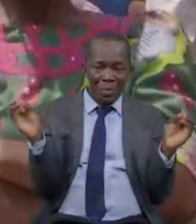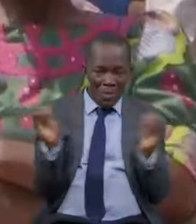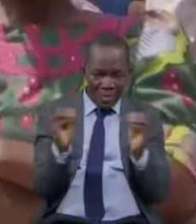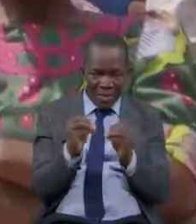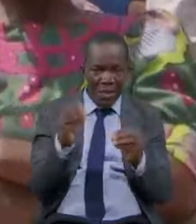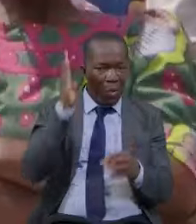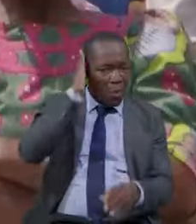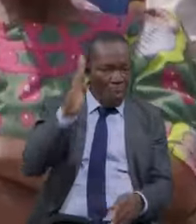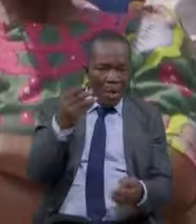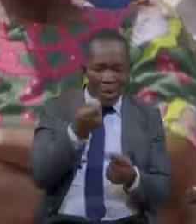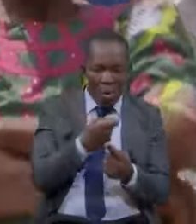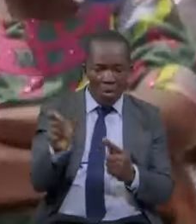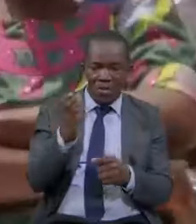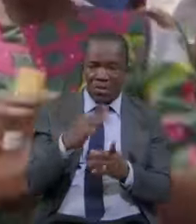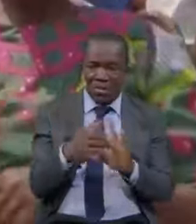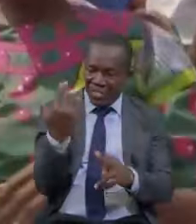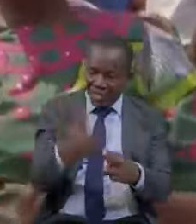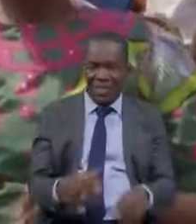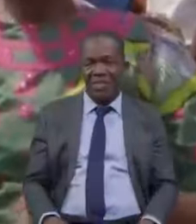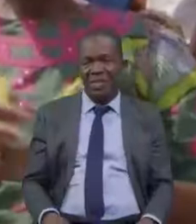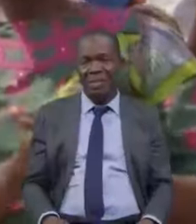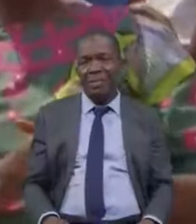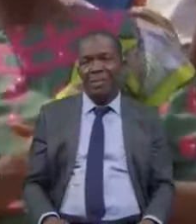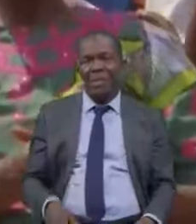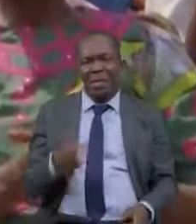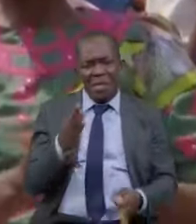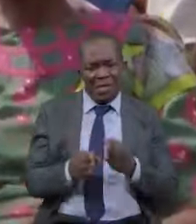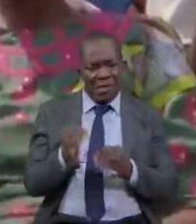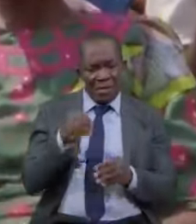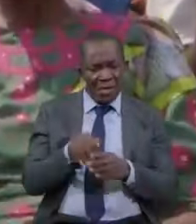You know, if in your life you take this verse, you